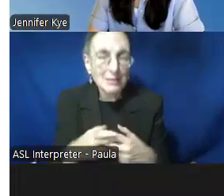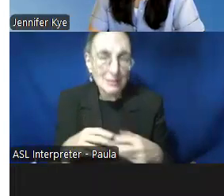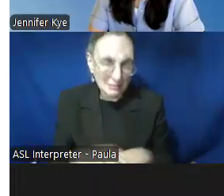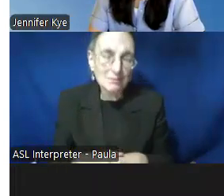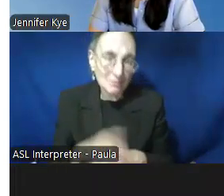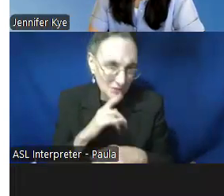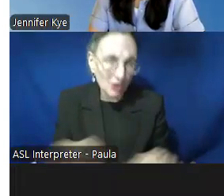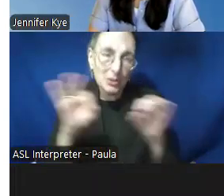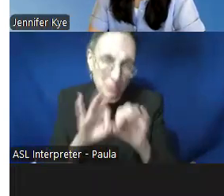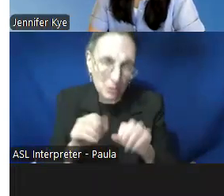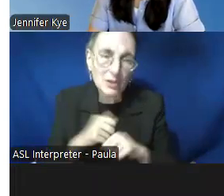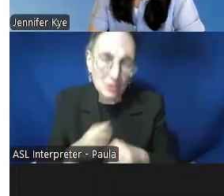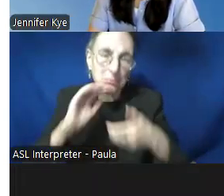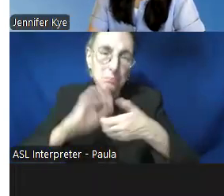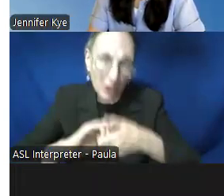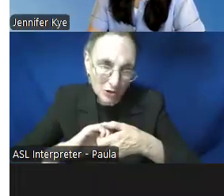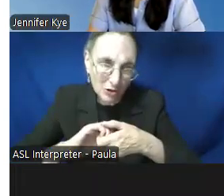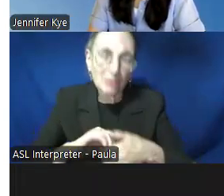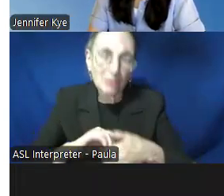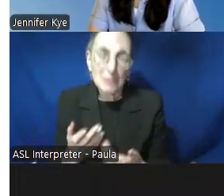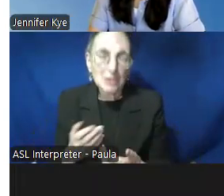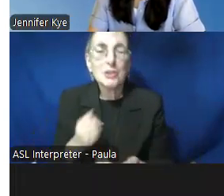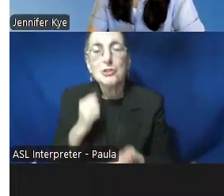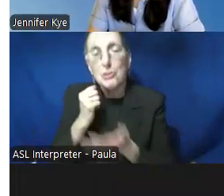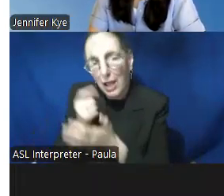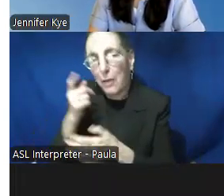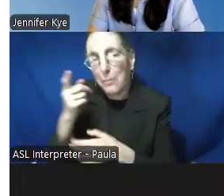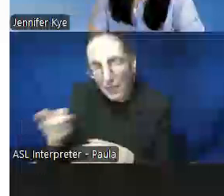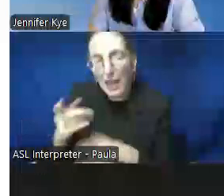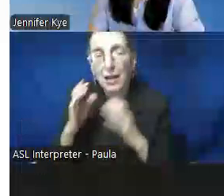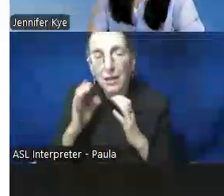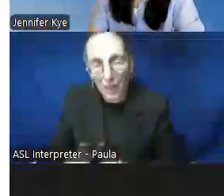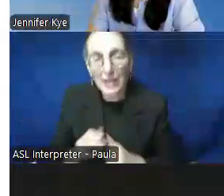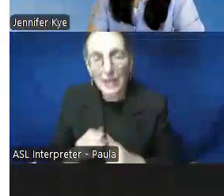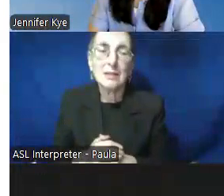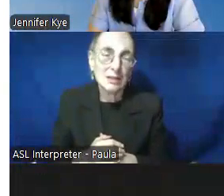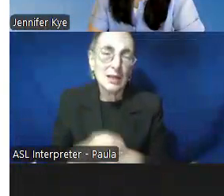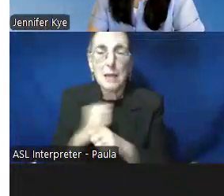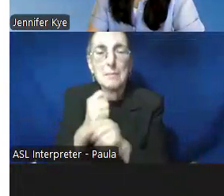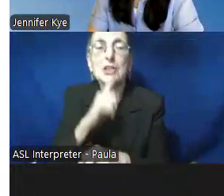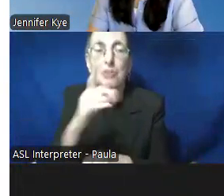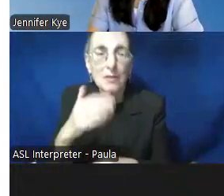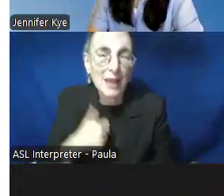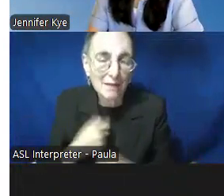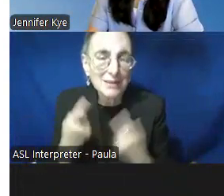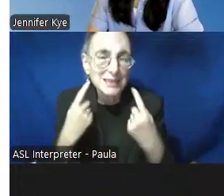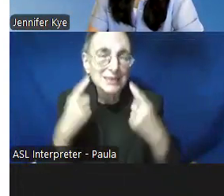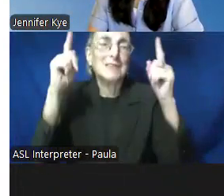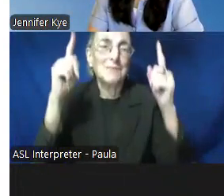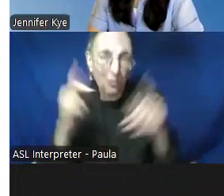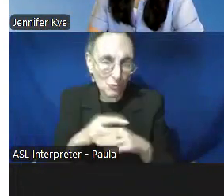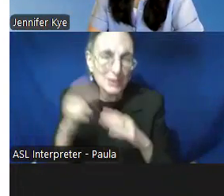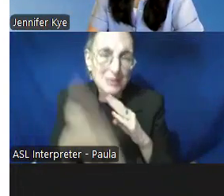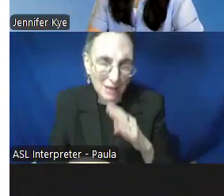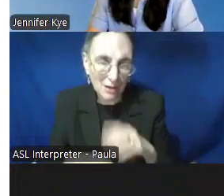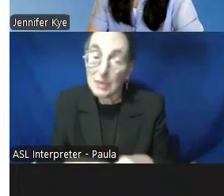important and essential for ensuring successful outcome of housing cases, especially for older adults. And then